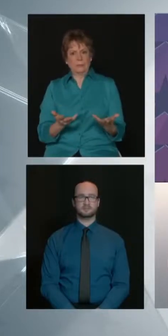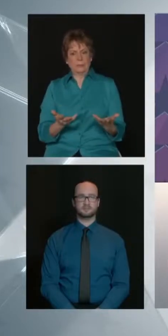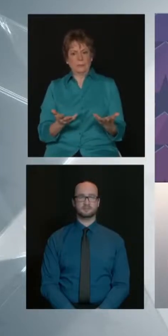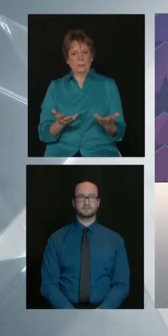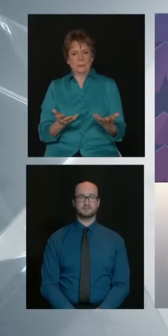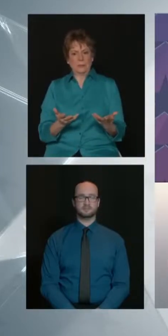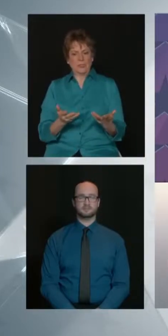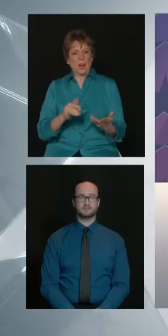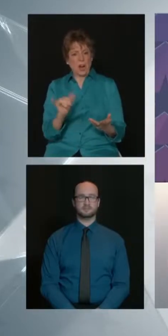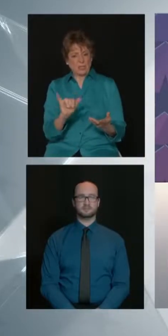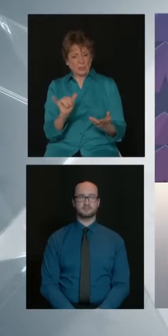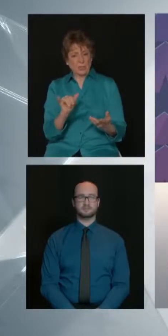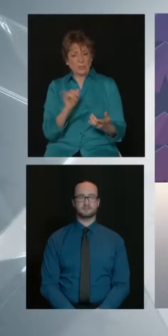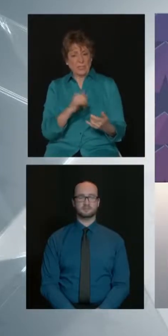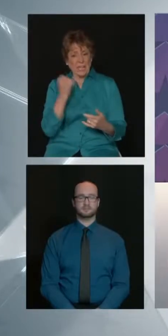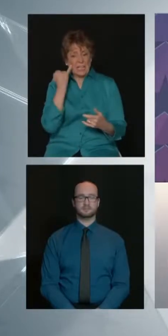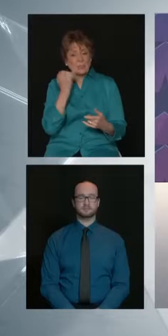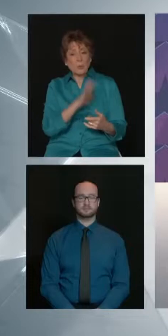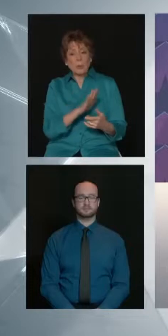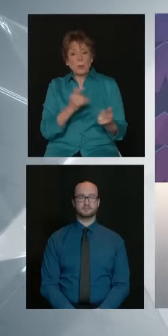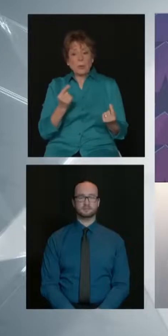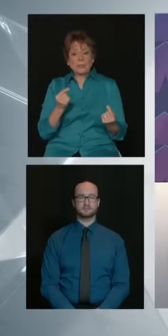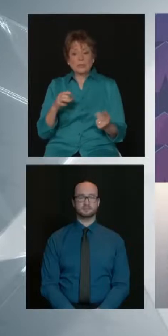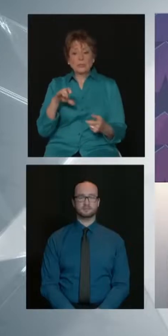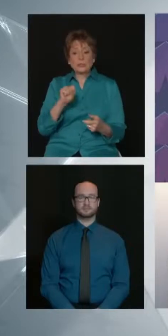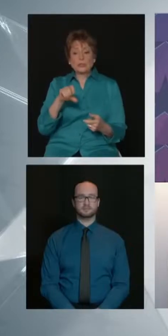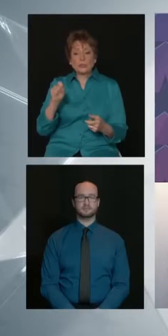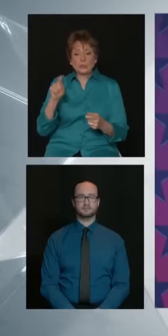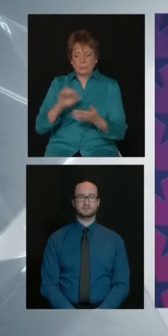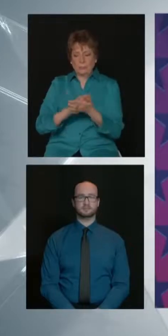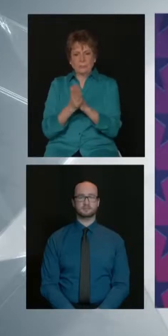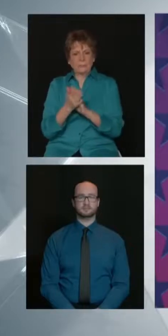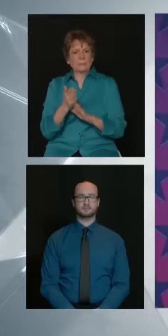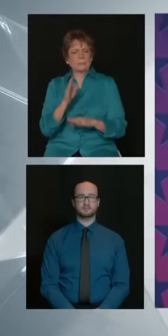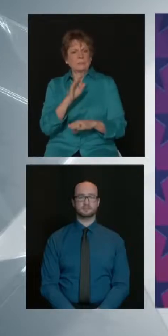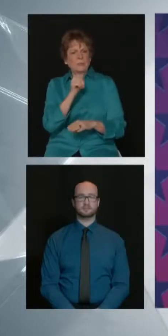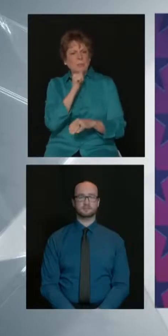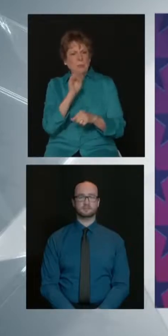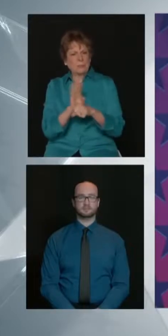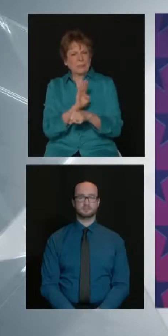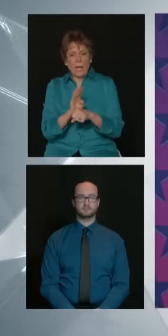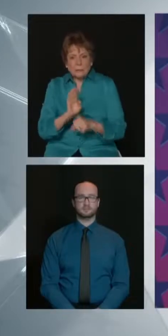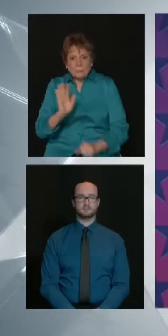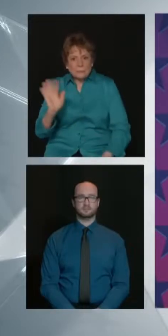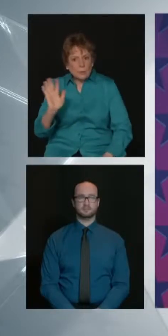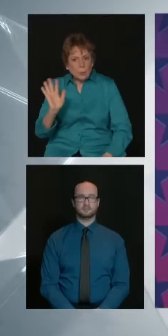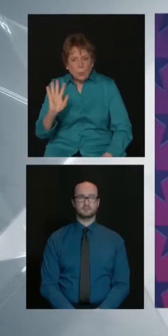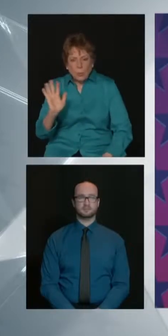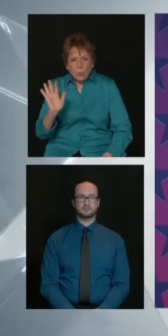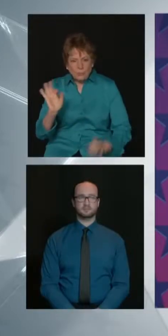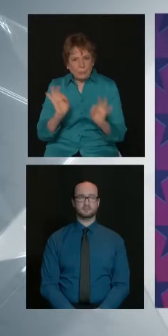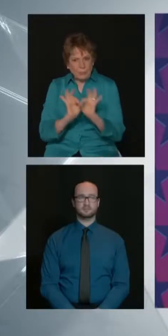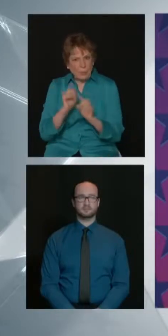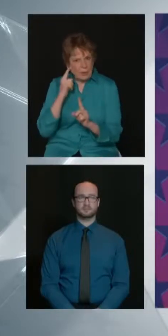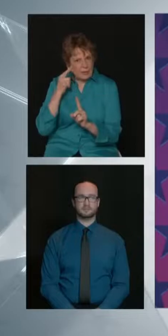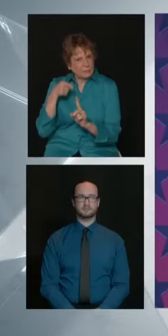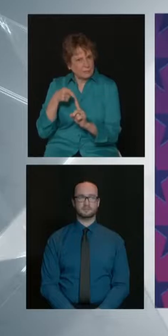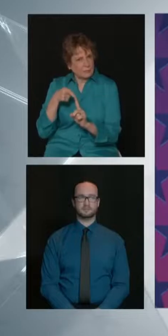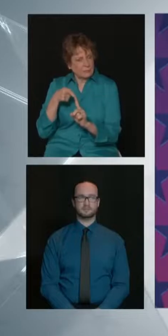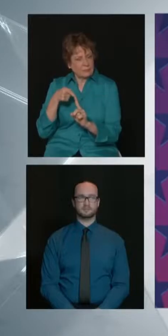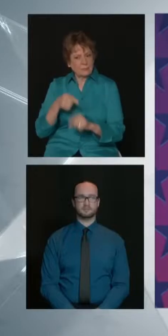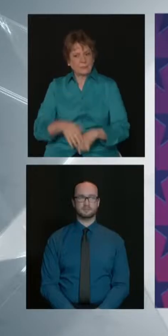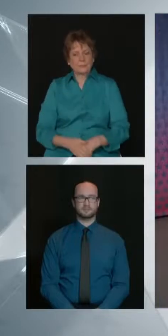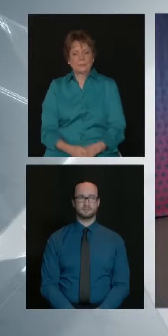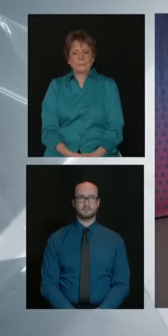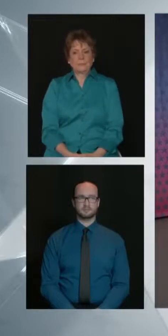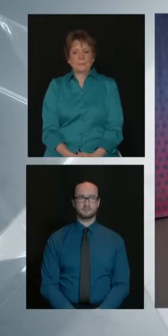Wall Street. So, Ted, this is an important conversation. All right, gentlemen, thank you very much. Let's get things started. Senator, we'll start with you. Inflation is at generational